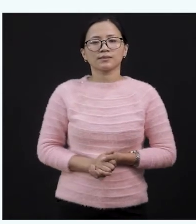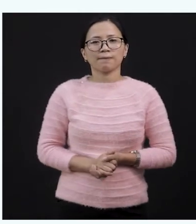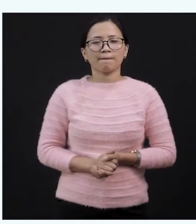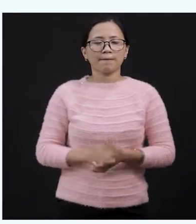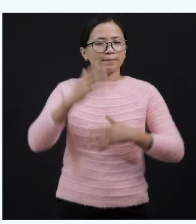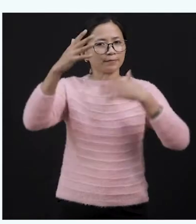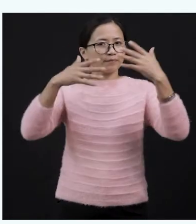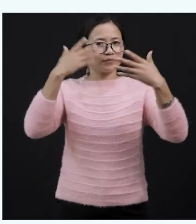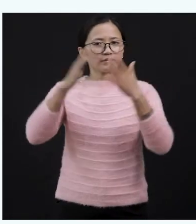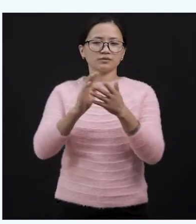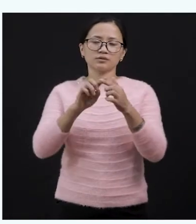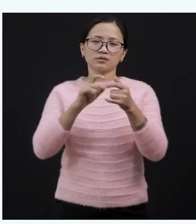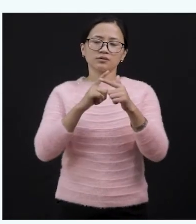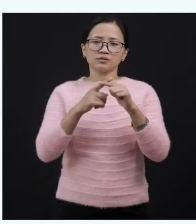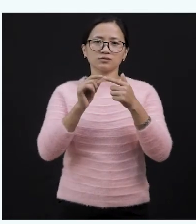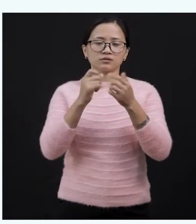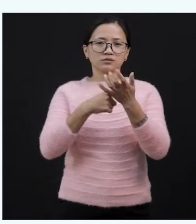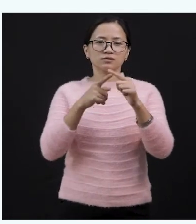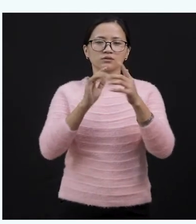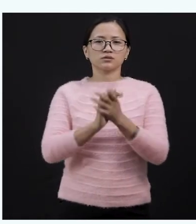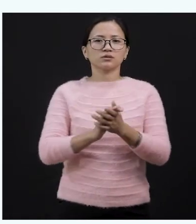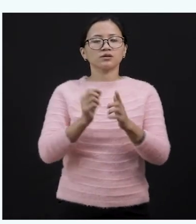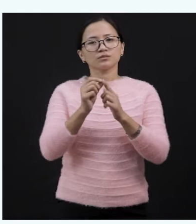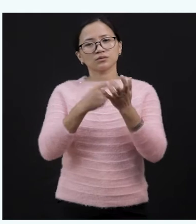So air exerts pressure.